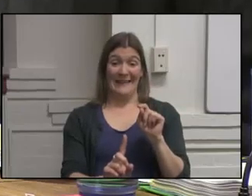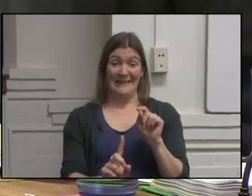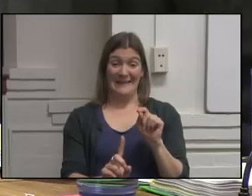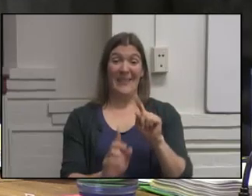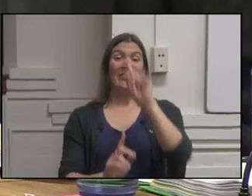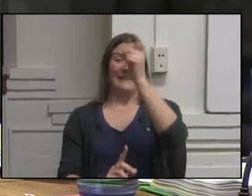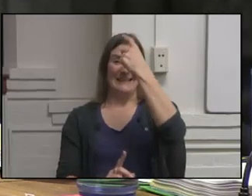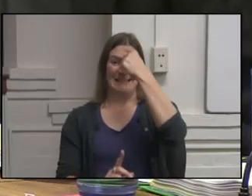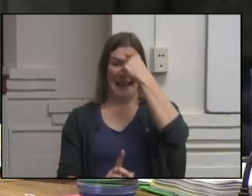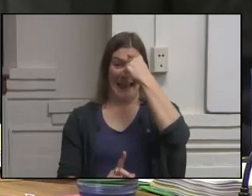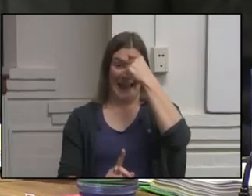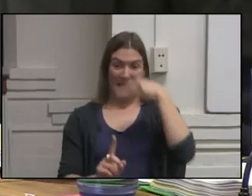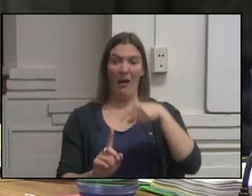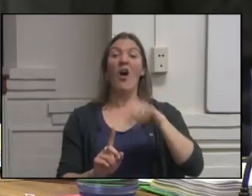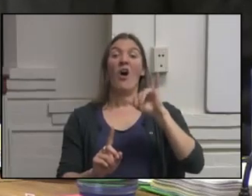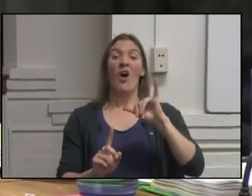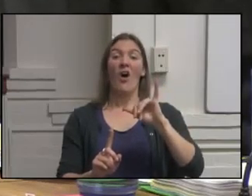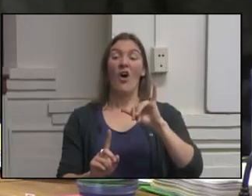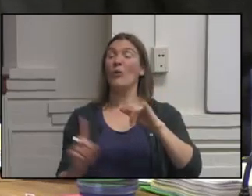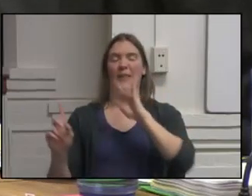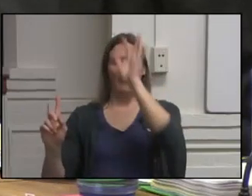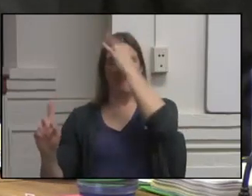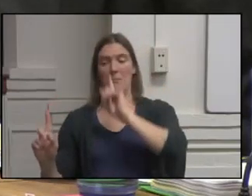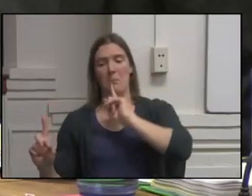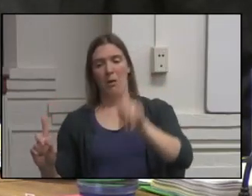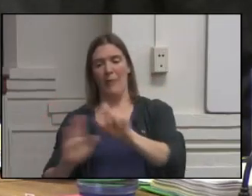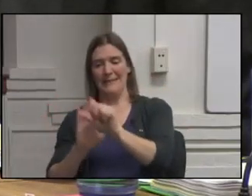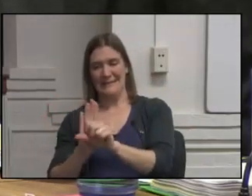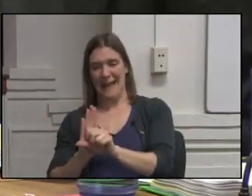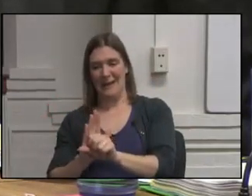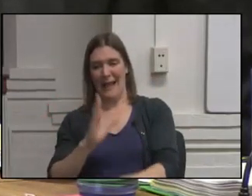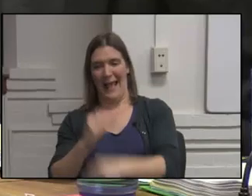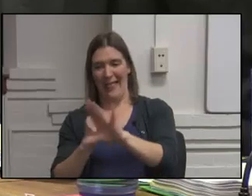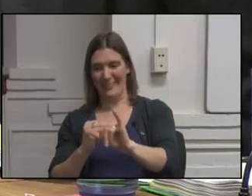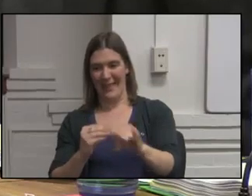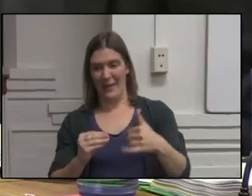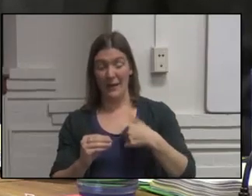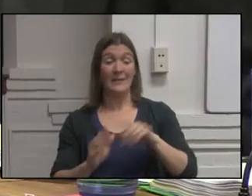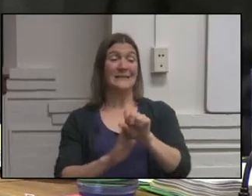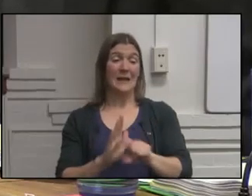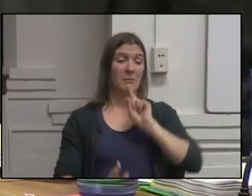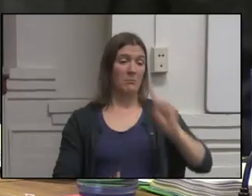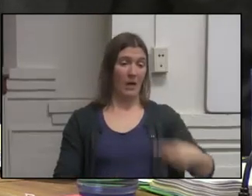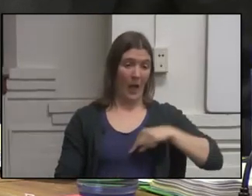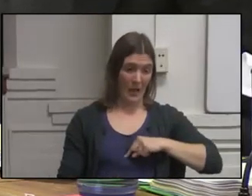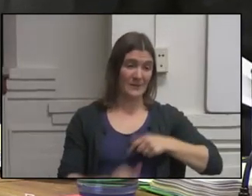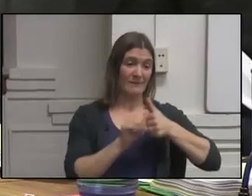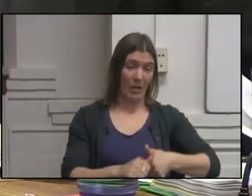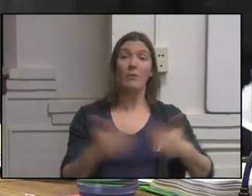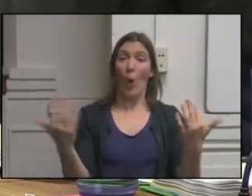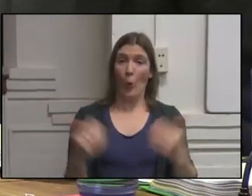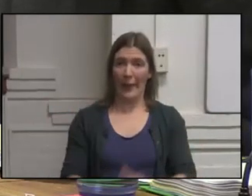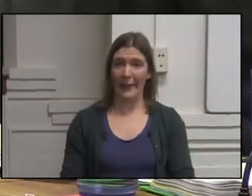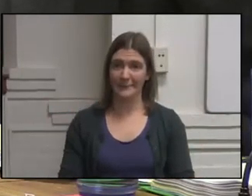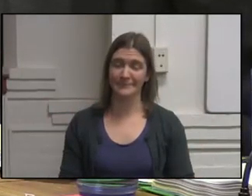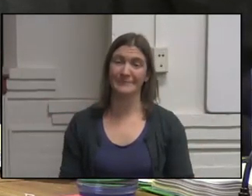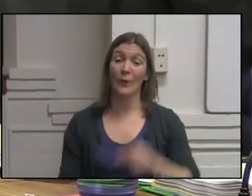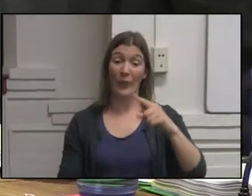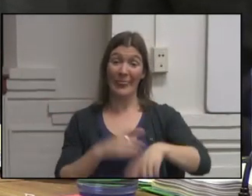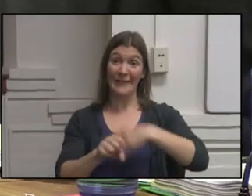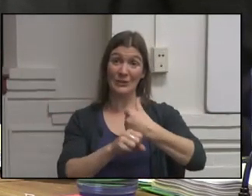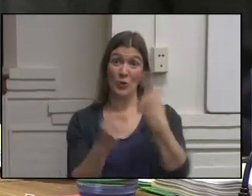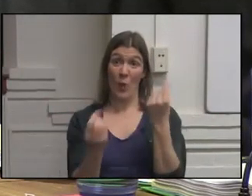so the state has to stay in compliance with the federal government's requirements. We have to stay in compliance with the state government's requirements. This year, what's